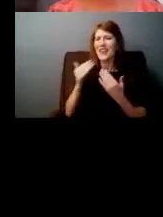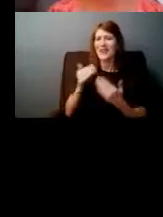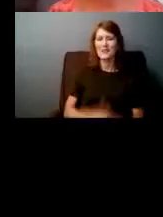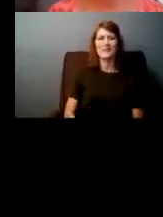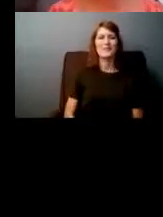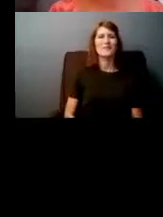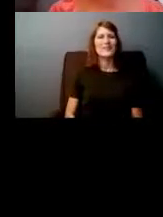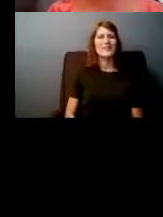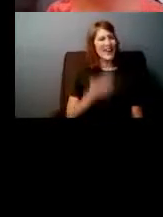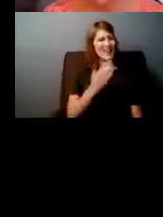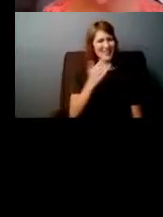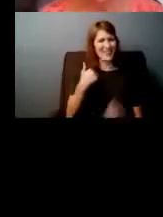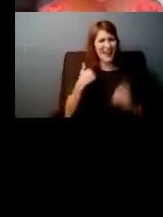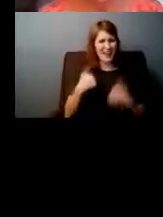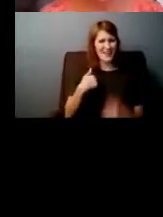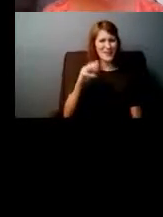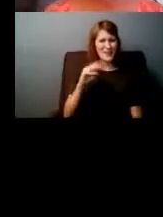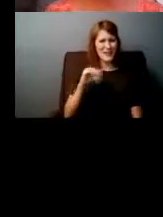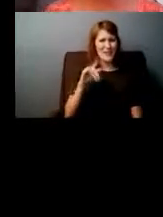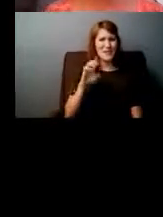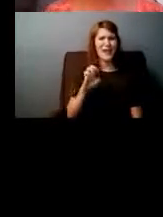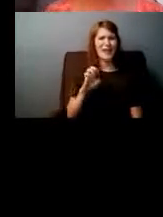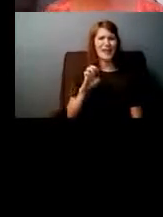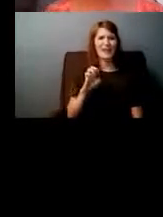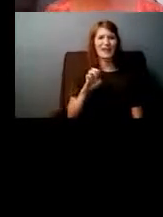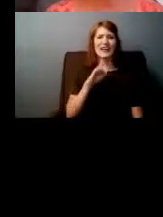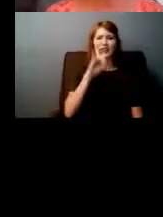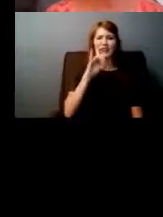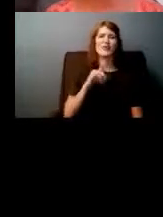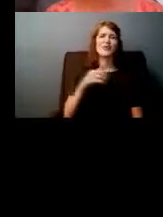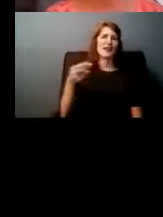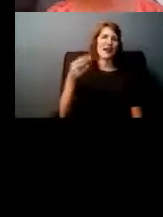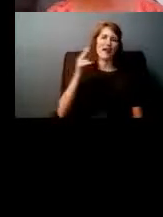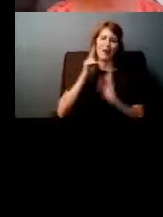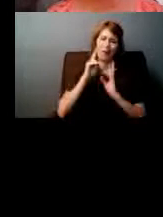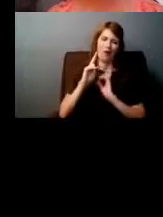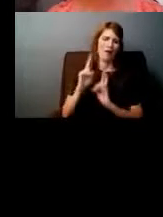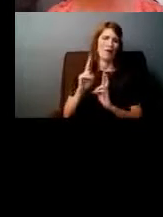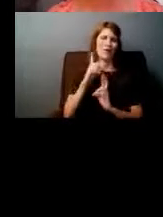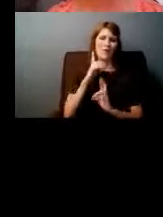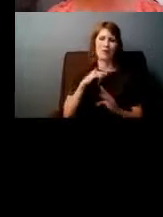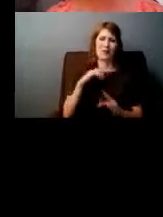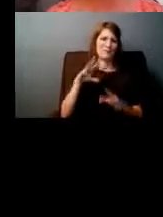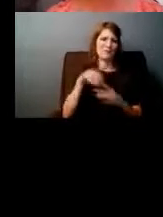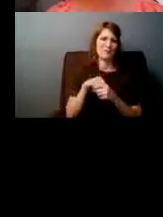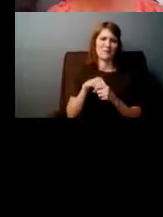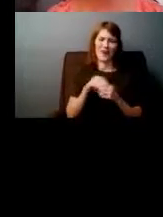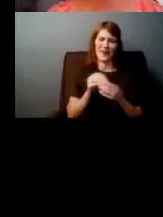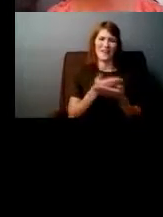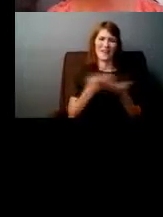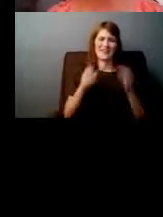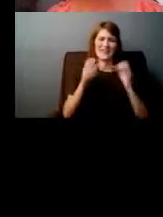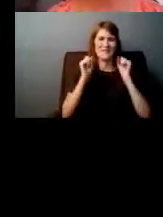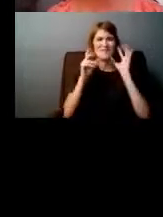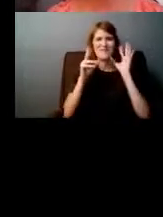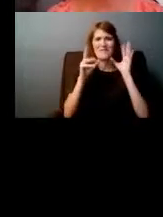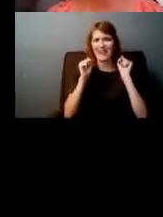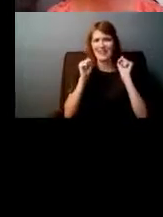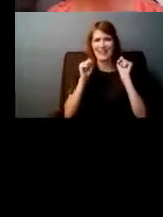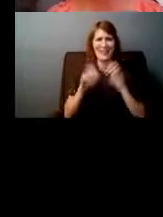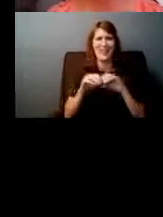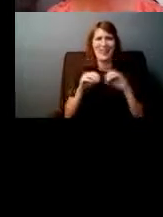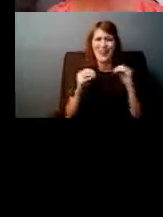Thanks for having me, Melanie. It's really an honor to be a part of this amazing organization and this